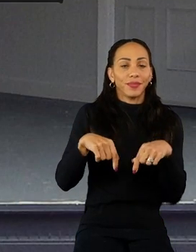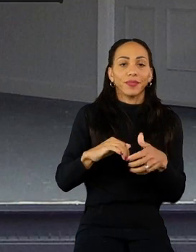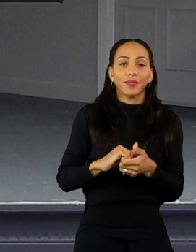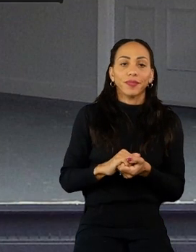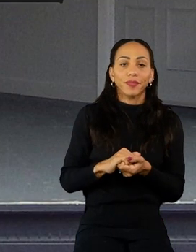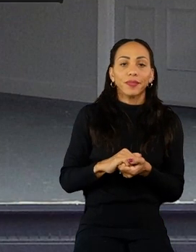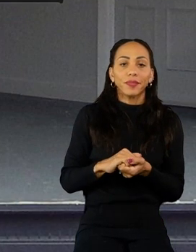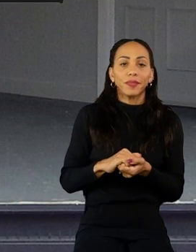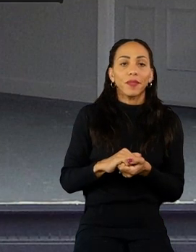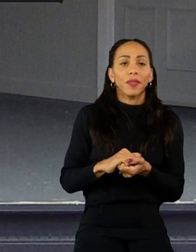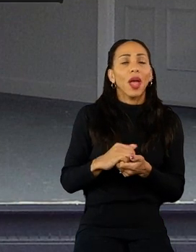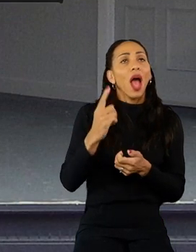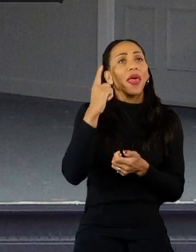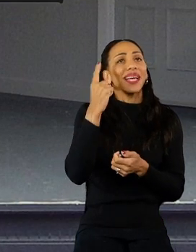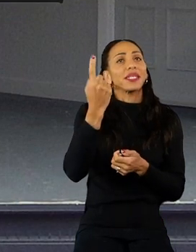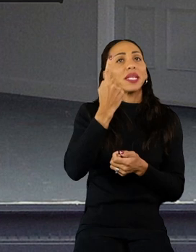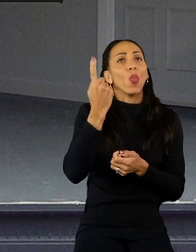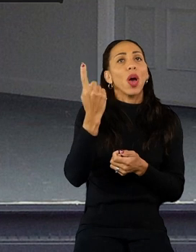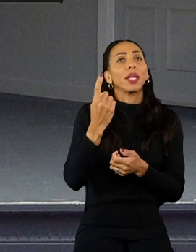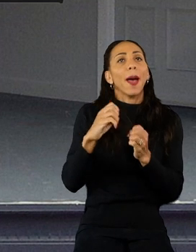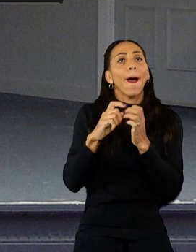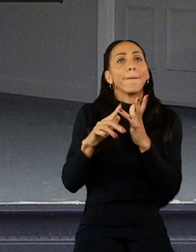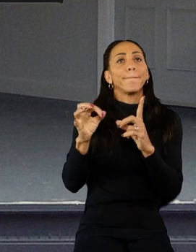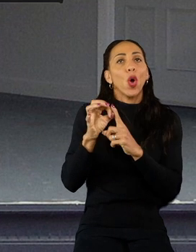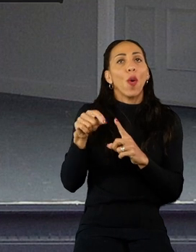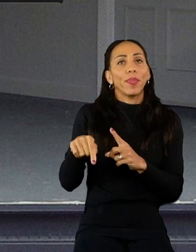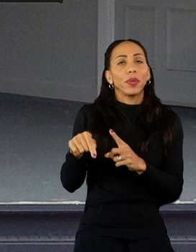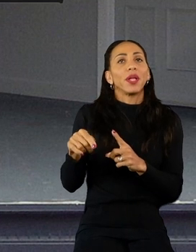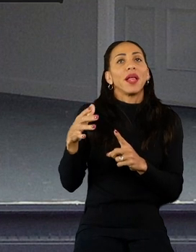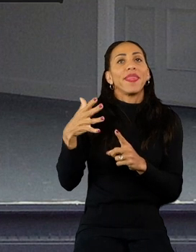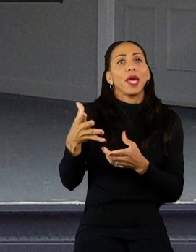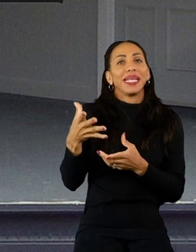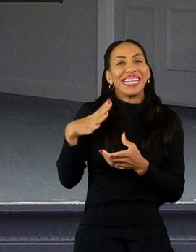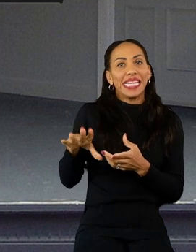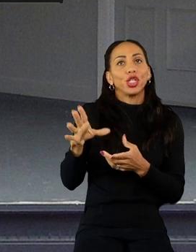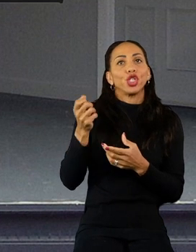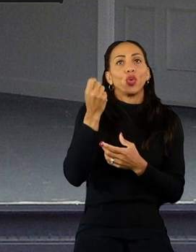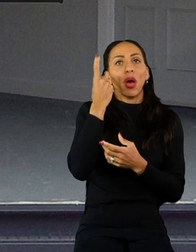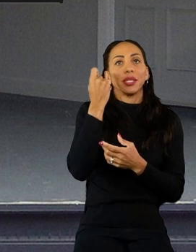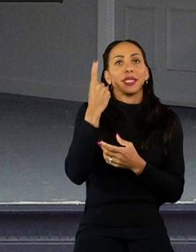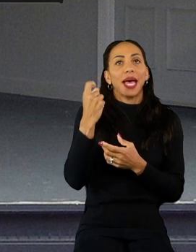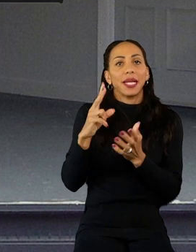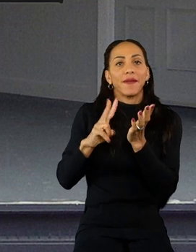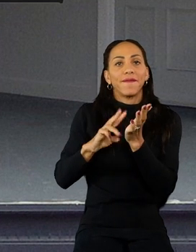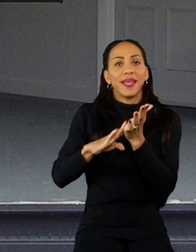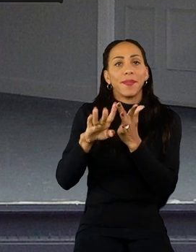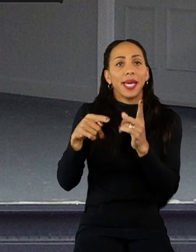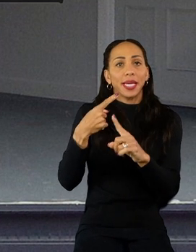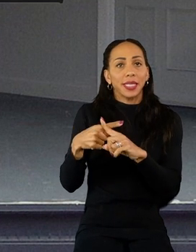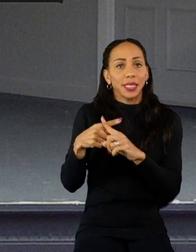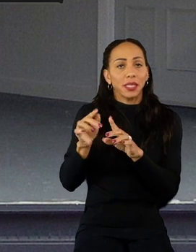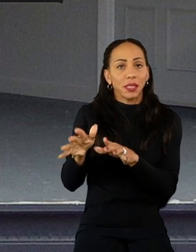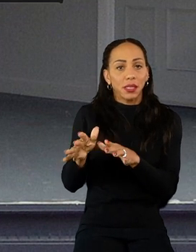I interject as well here, Paul. I think somebody at BOP will need to learn the skills of